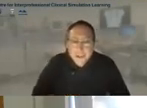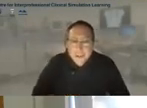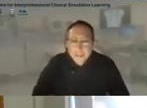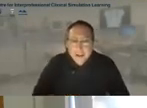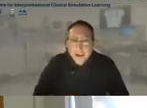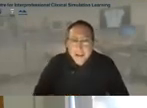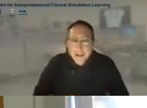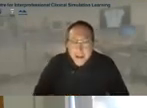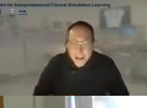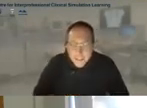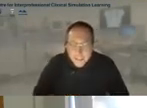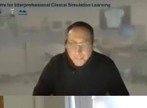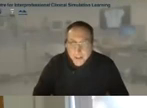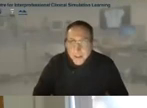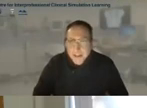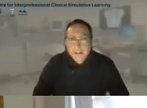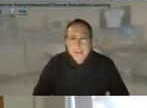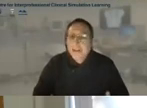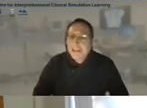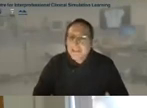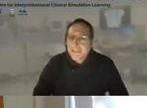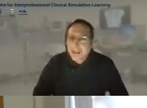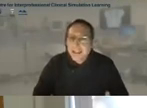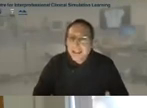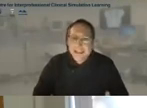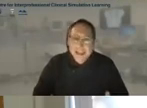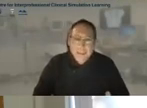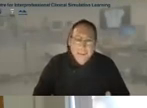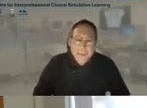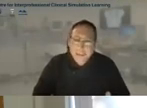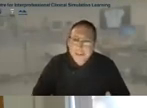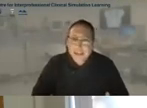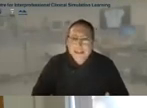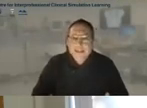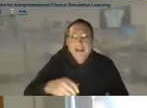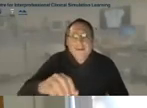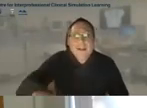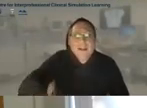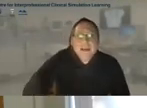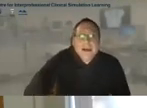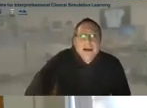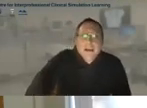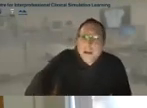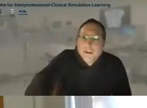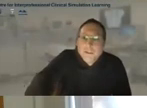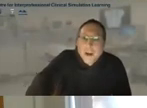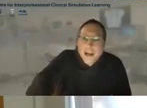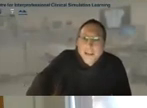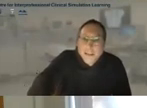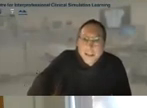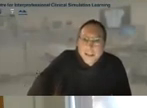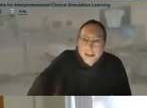want to applaud the initial thinkers of this project because they came up with doing simulations in a really creative